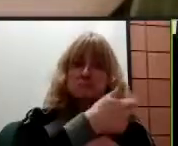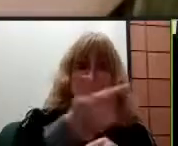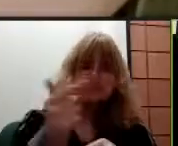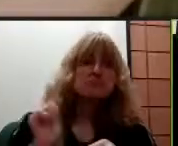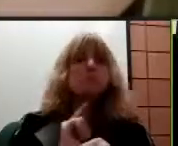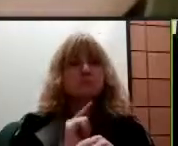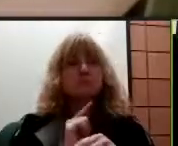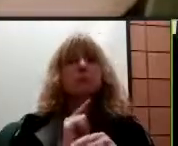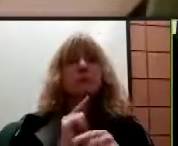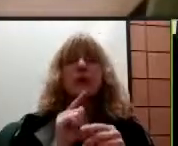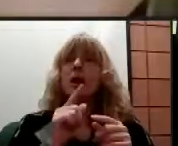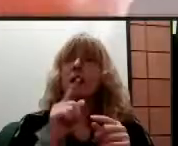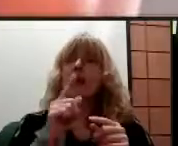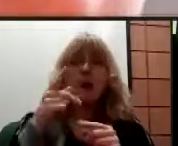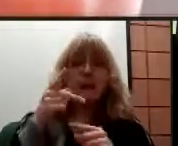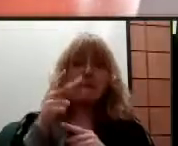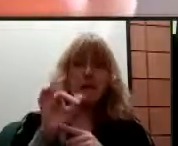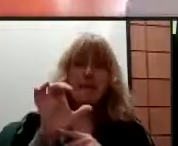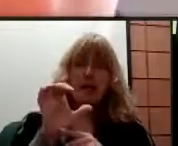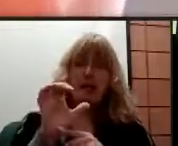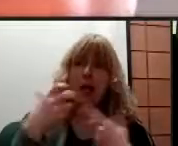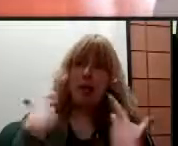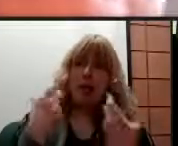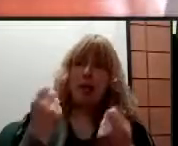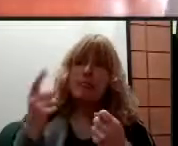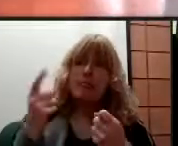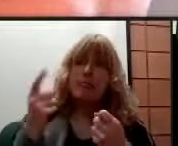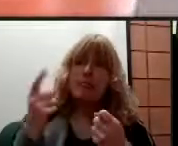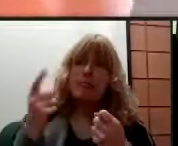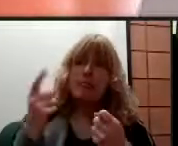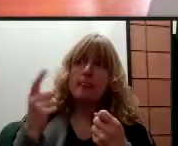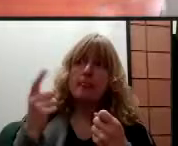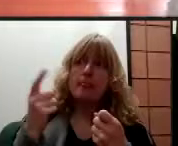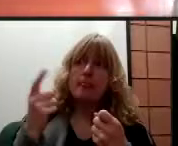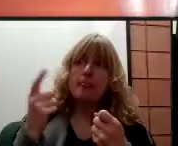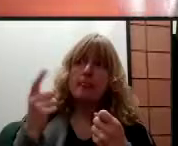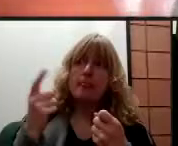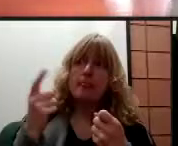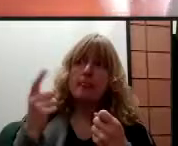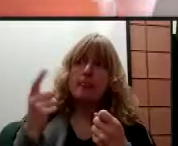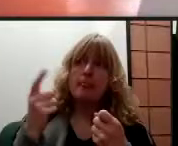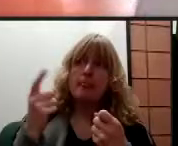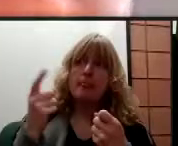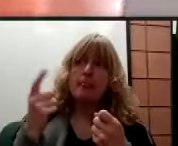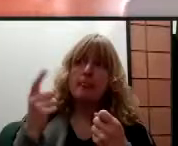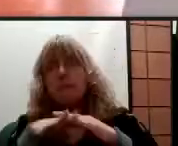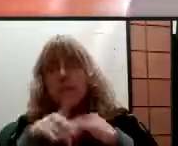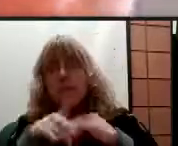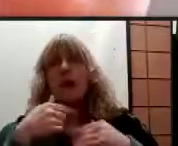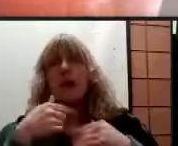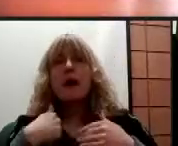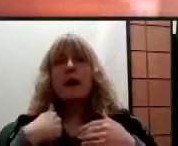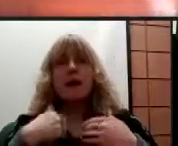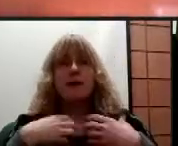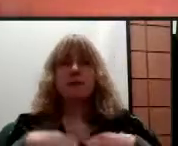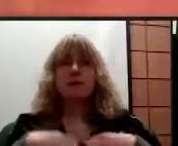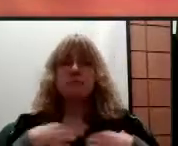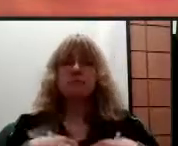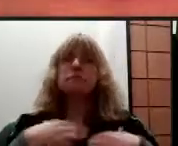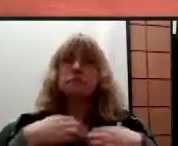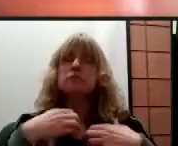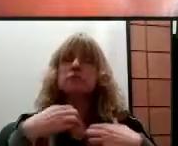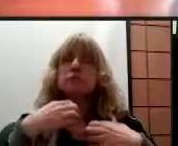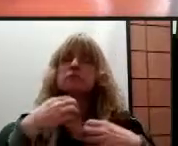wow. Public health does surveillance of people who come in with respiratory symptoms. They ask certain sites to report if people have